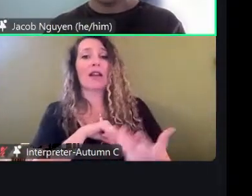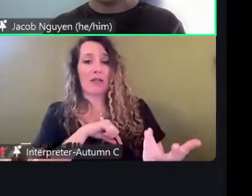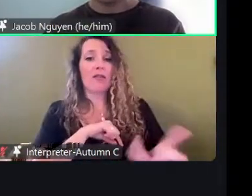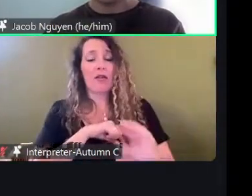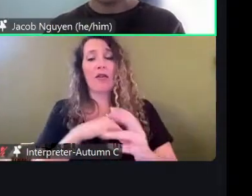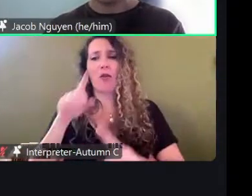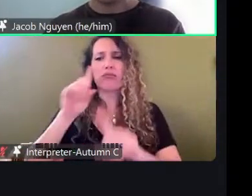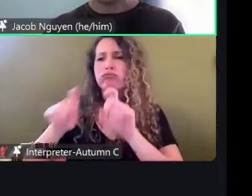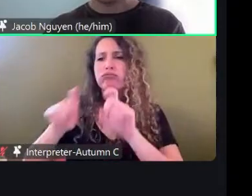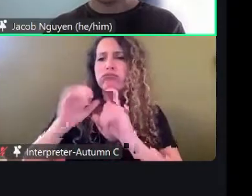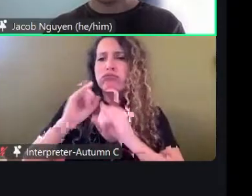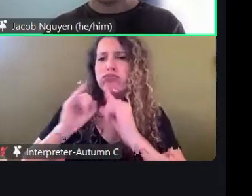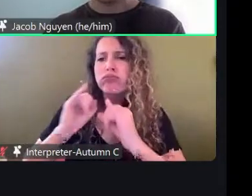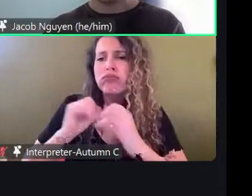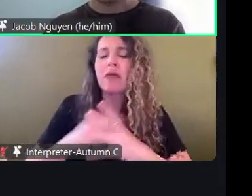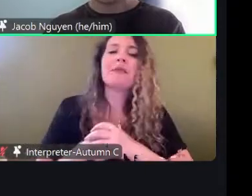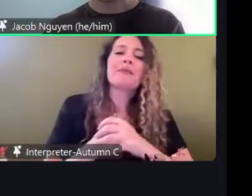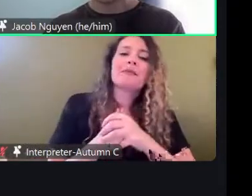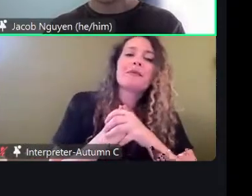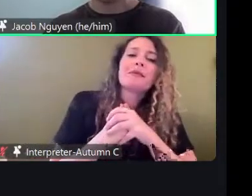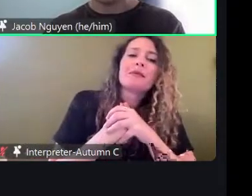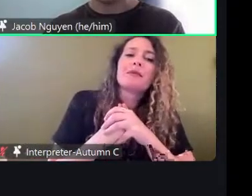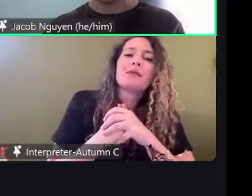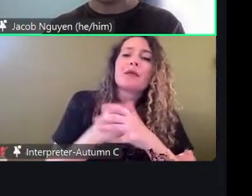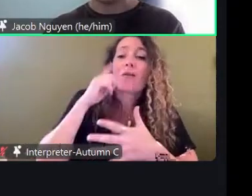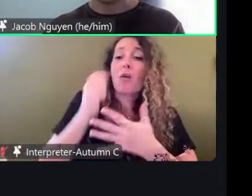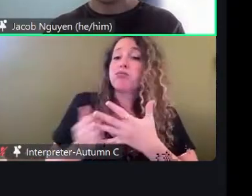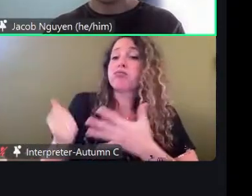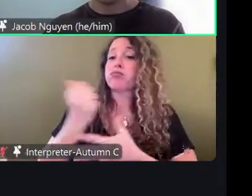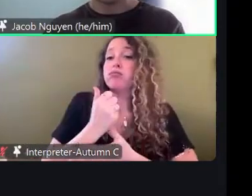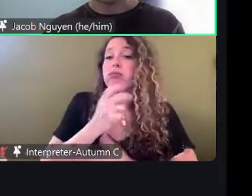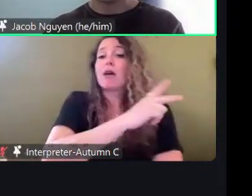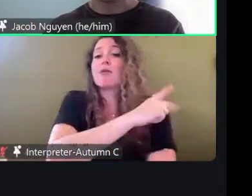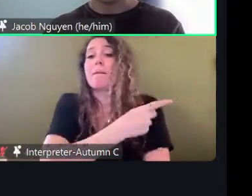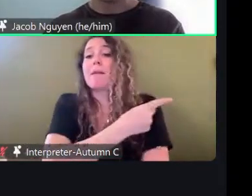questions. And so to prioritize the